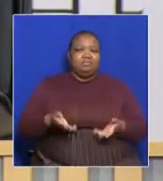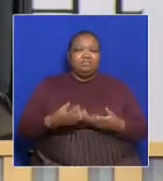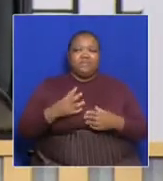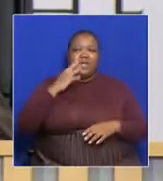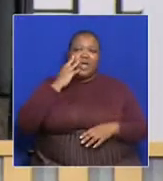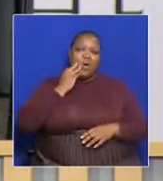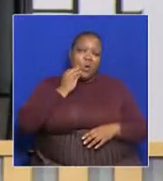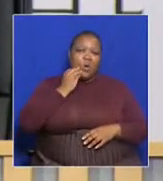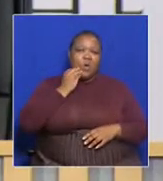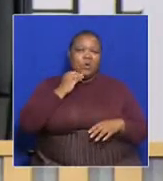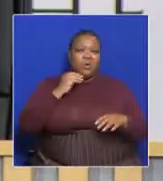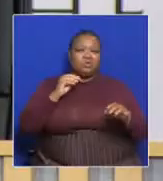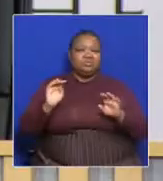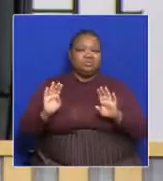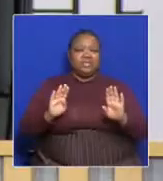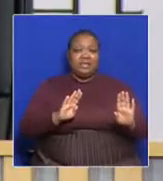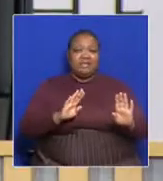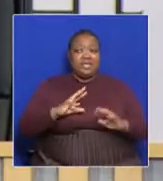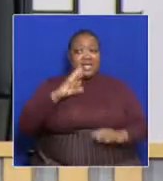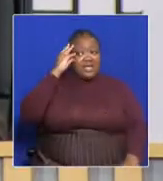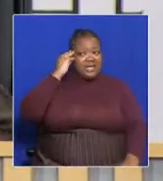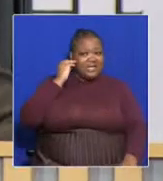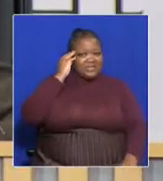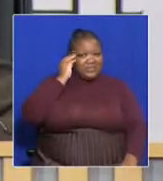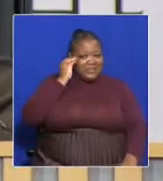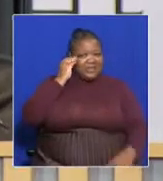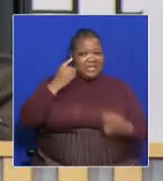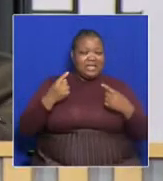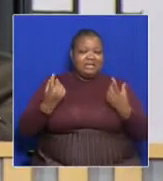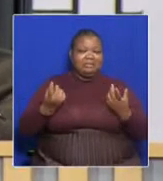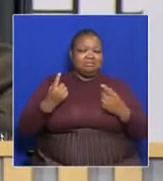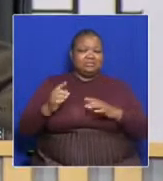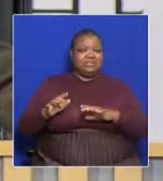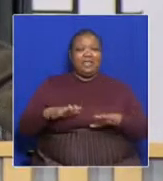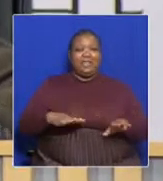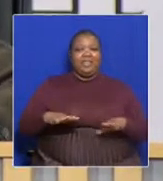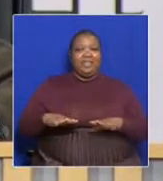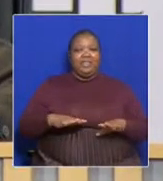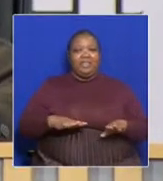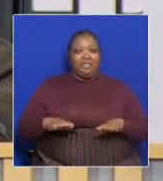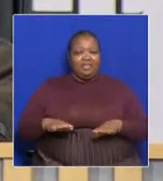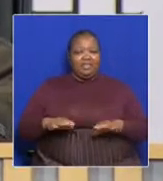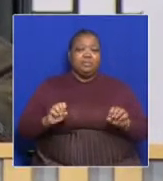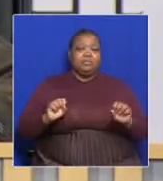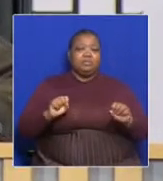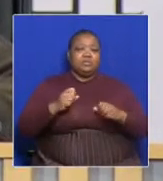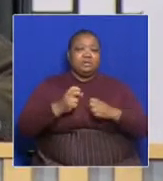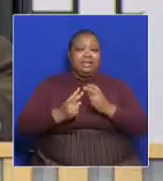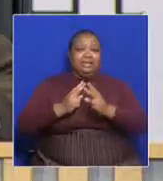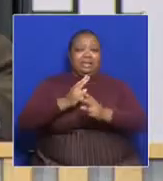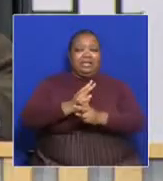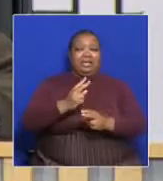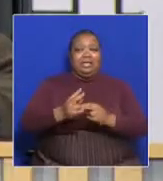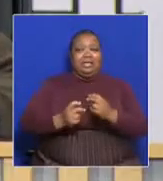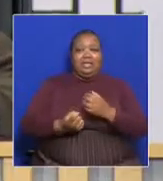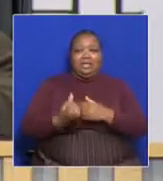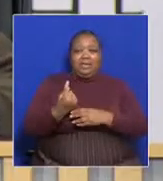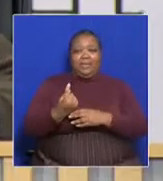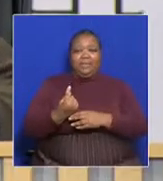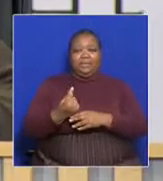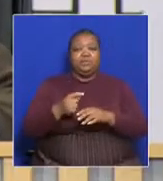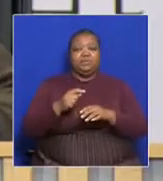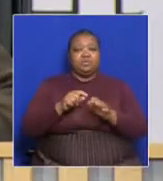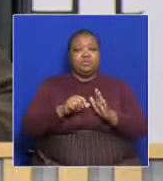made us a little complacent. But like I say, it won't happen again. We will call these relevant role players out to do their